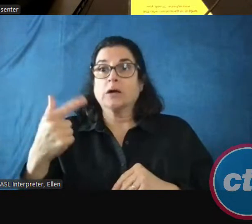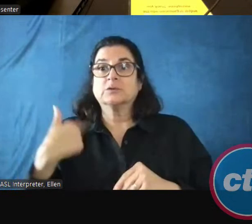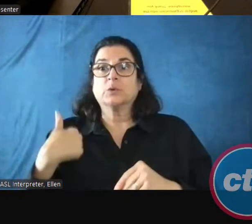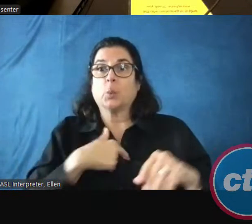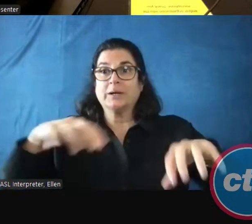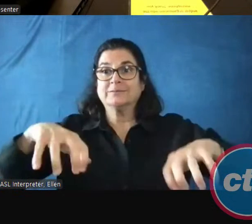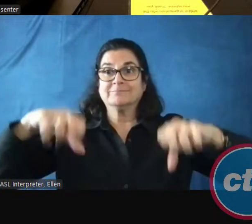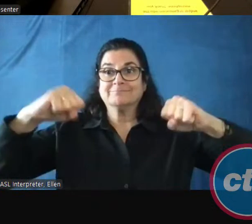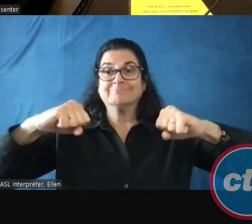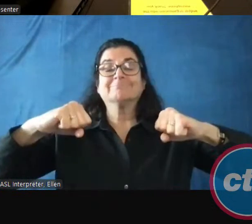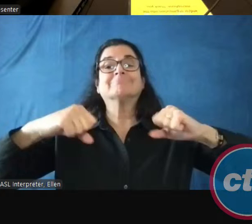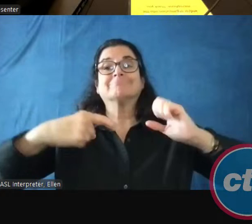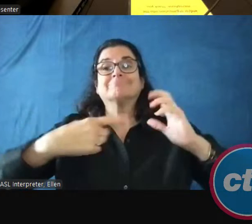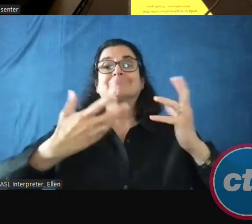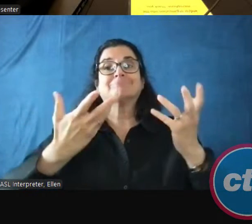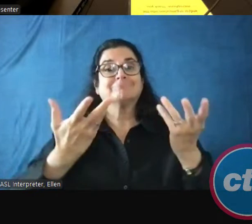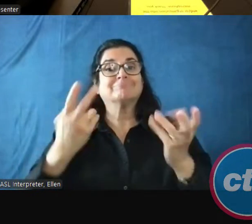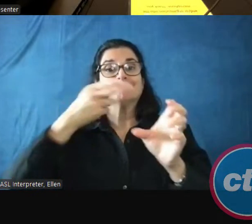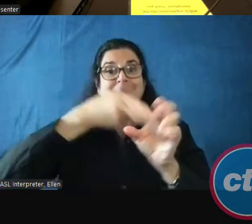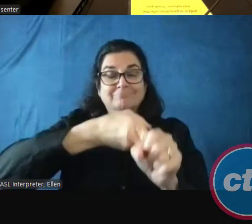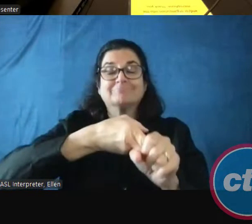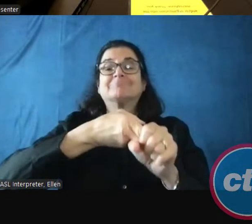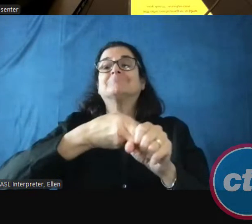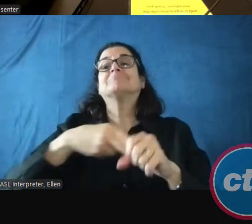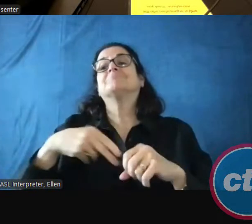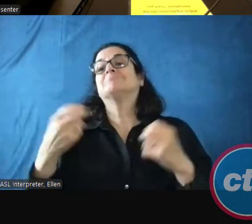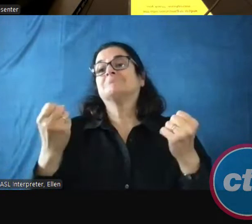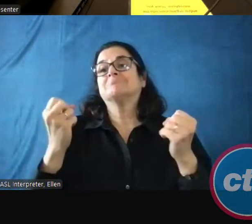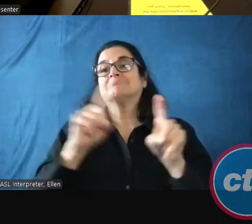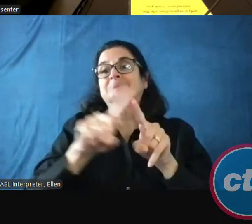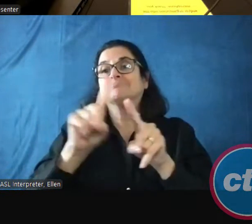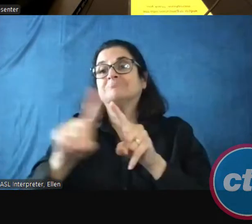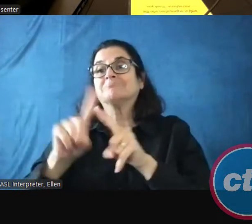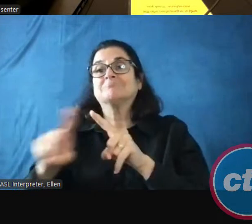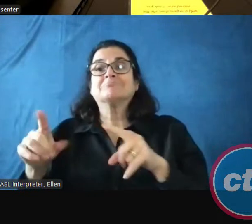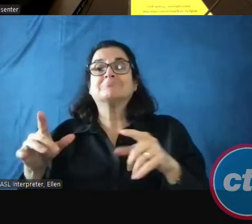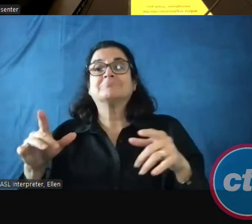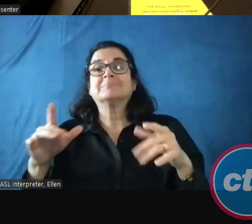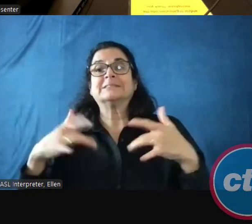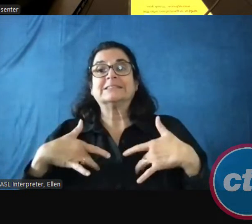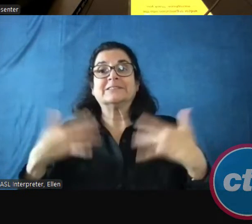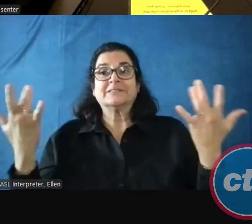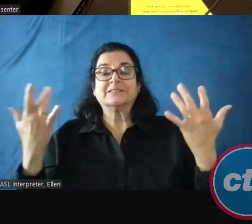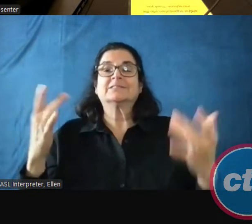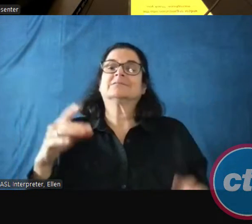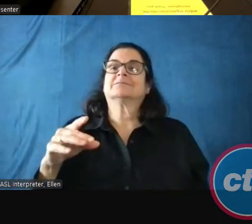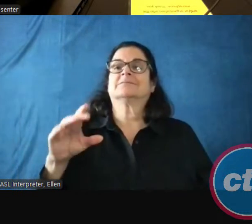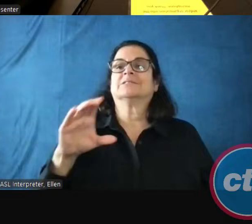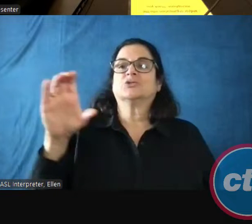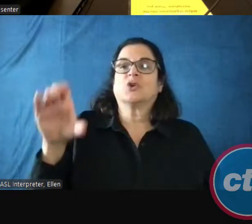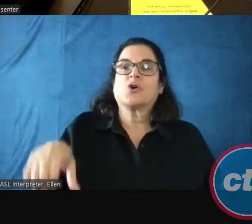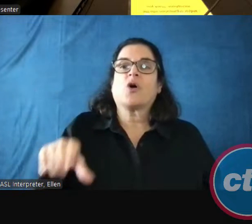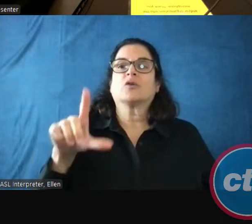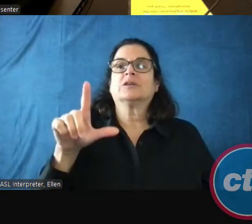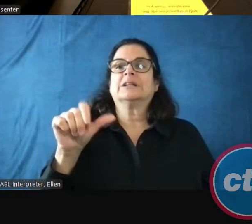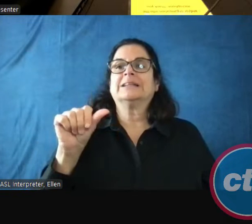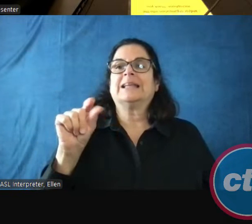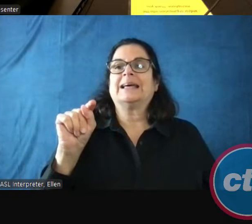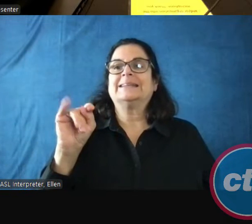the Chicago Latina Magazine DEI event, the Illinois DCEO Latina Economic